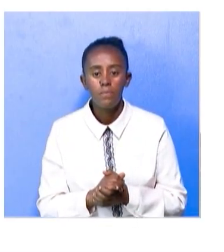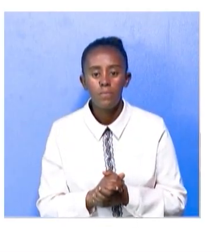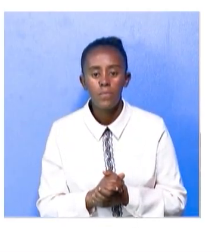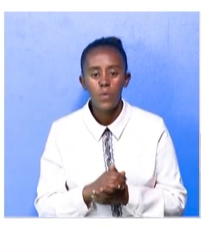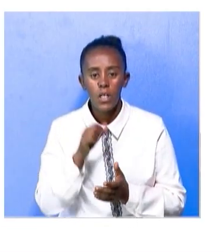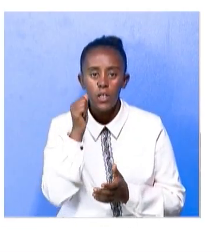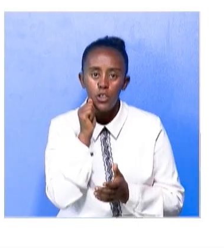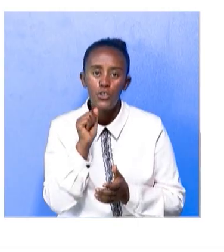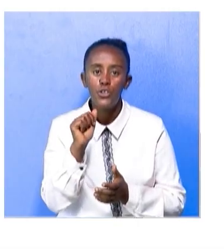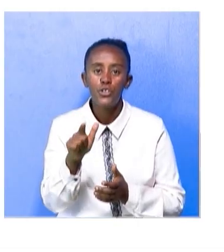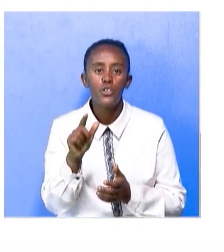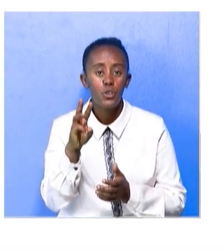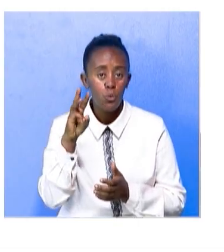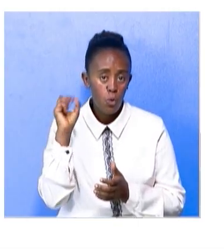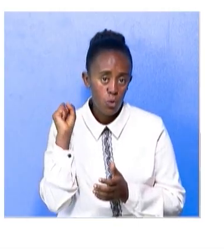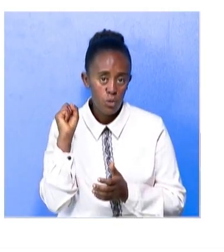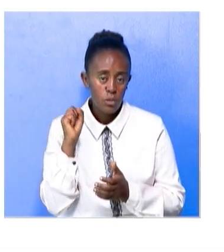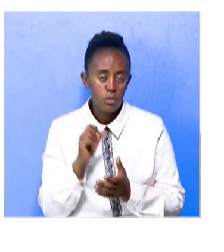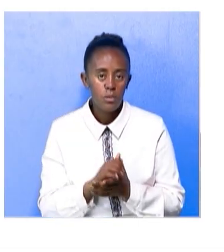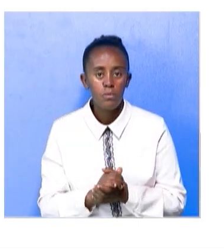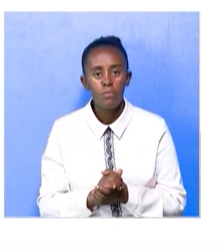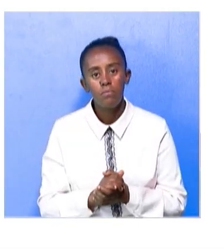she was